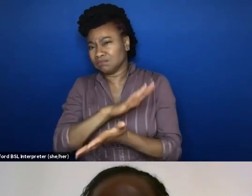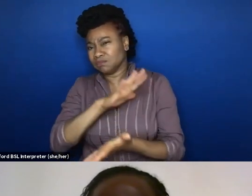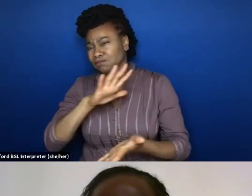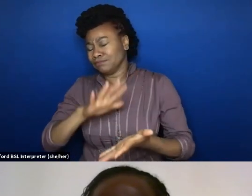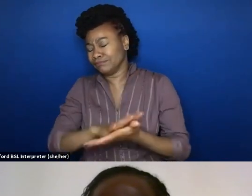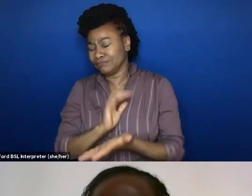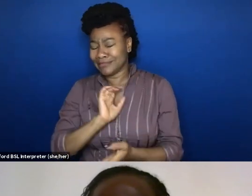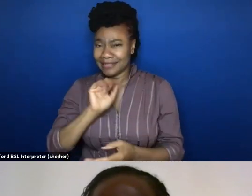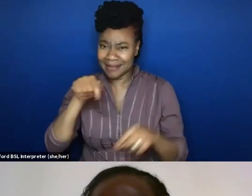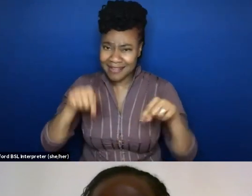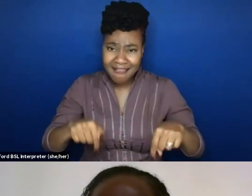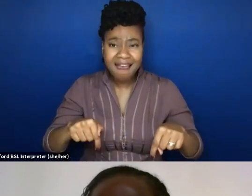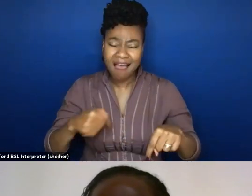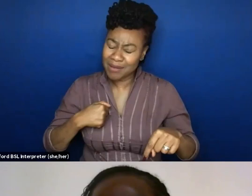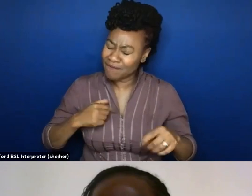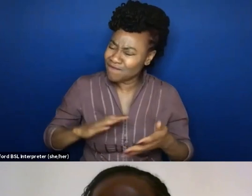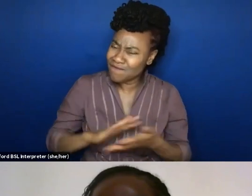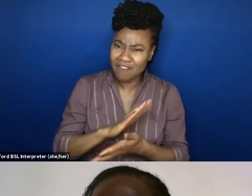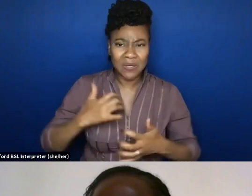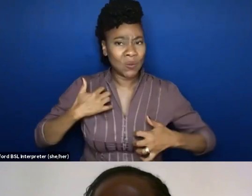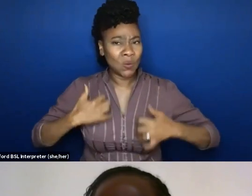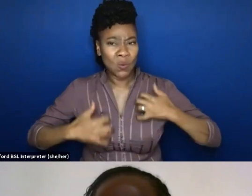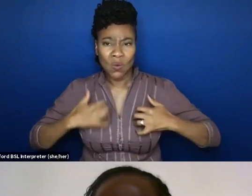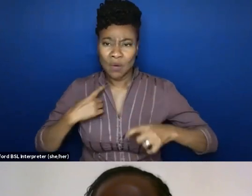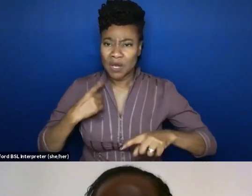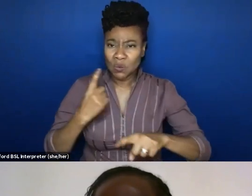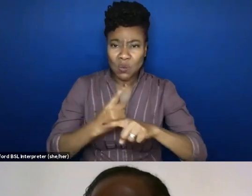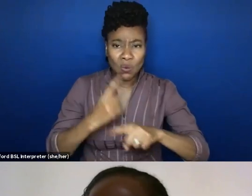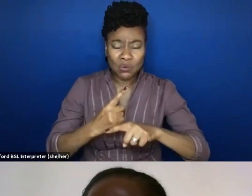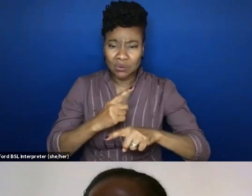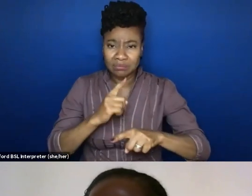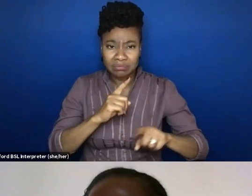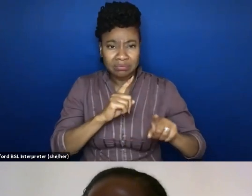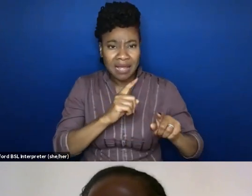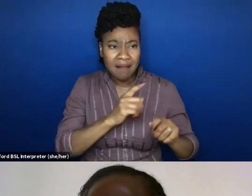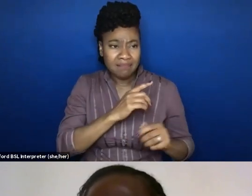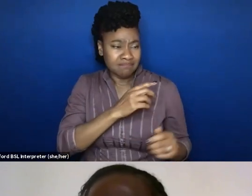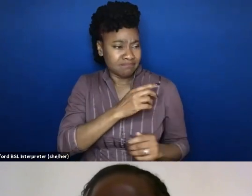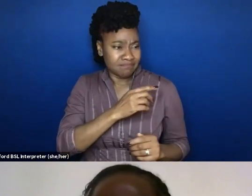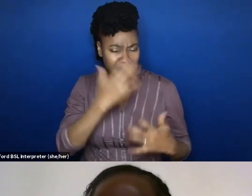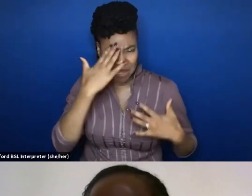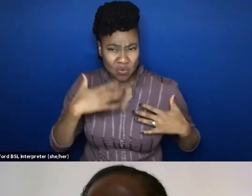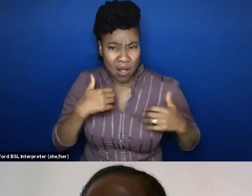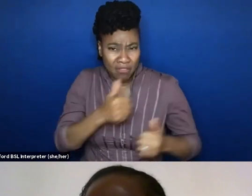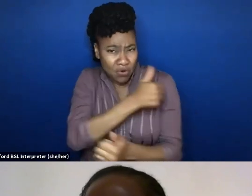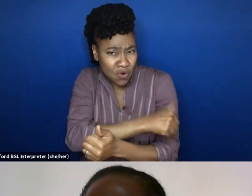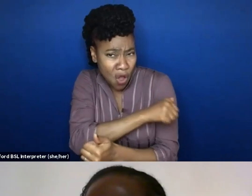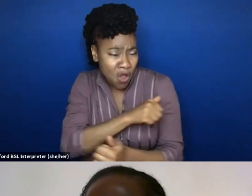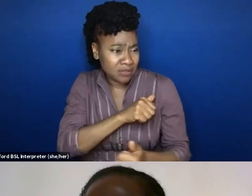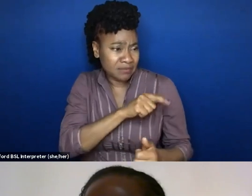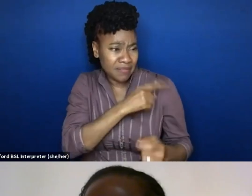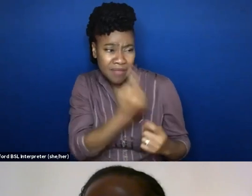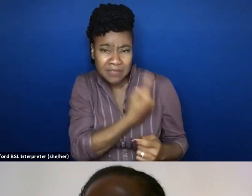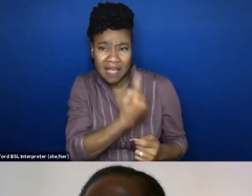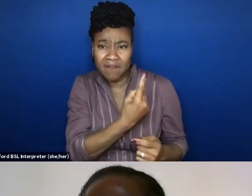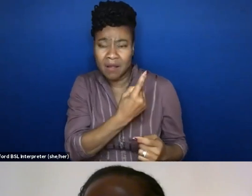very exciting to be talking to so many mental health practitioners who have really engaged with